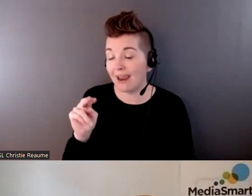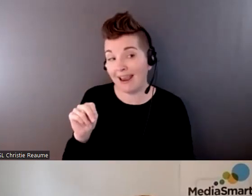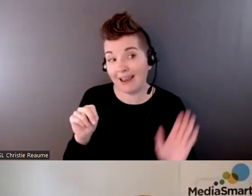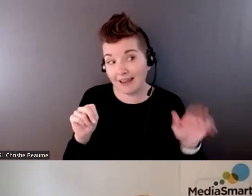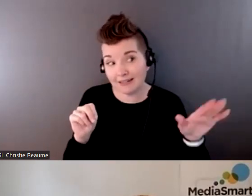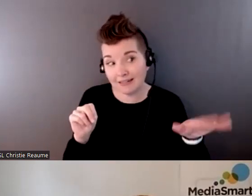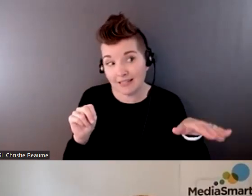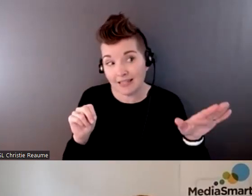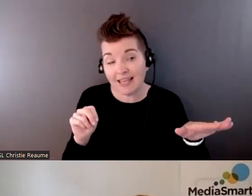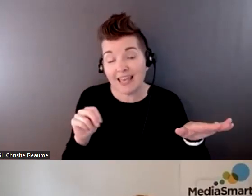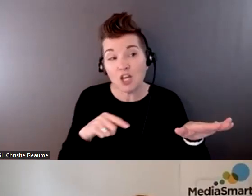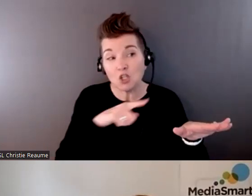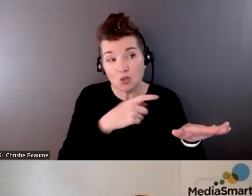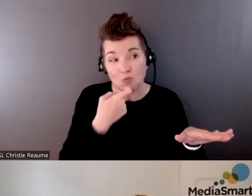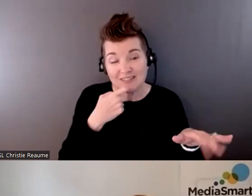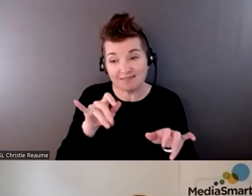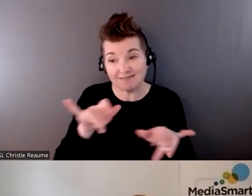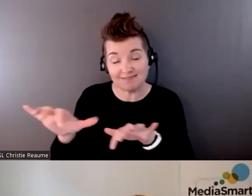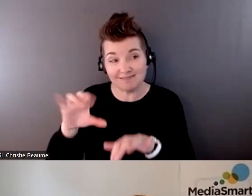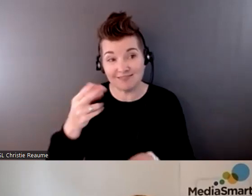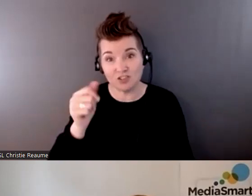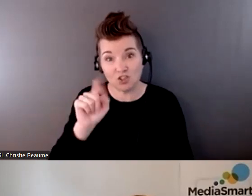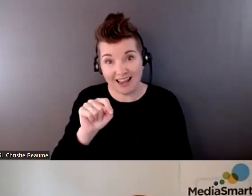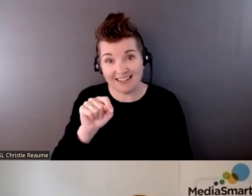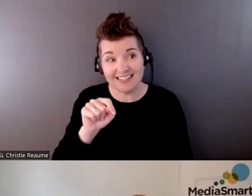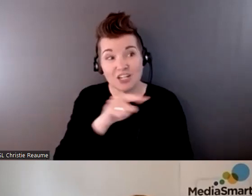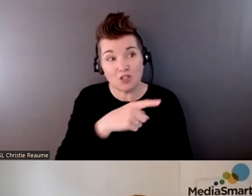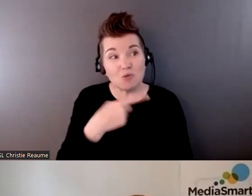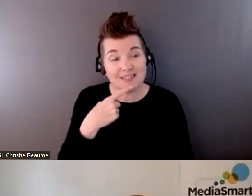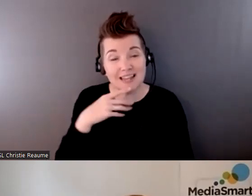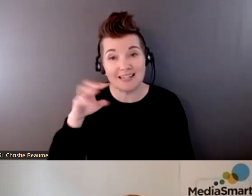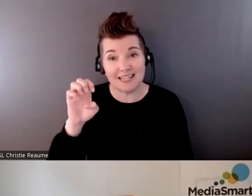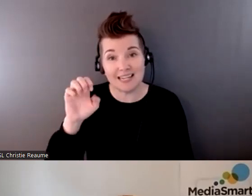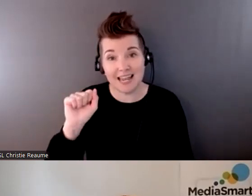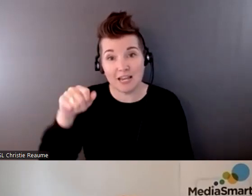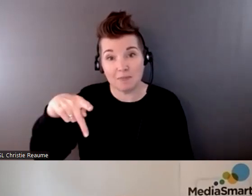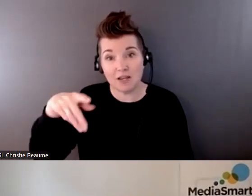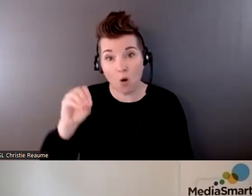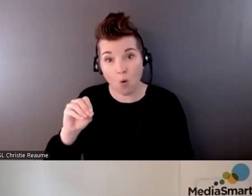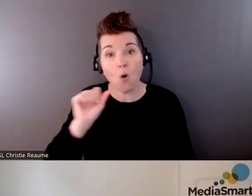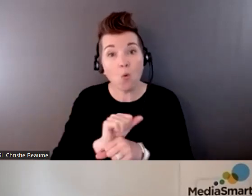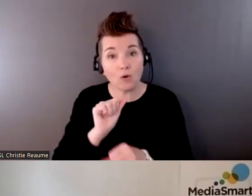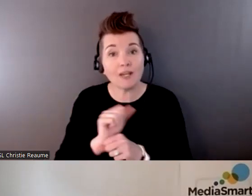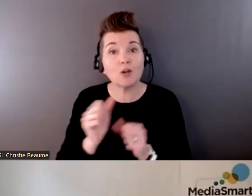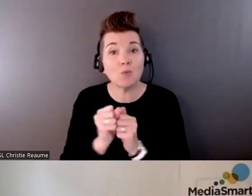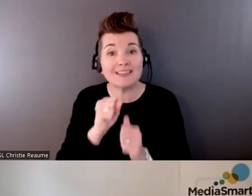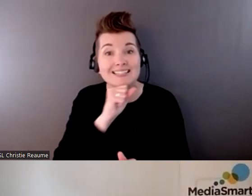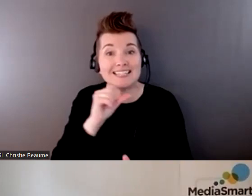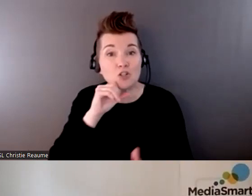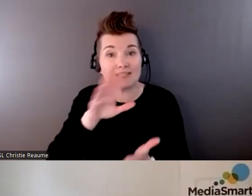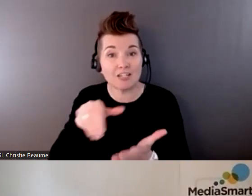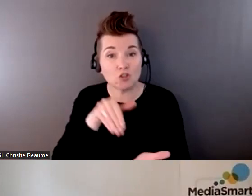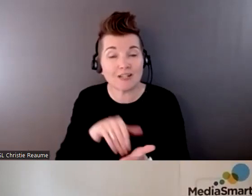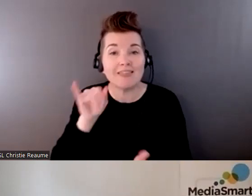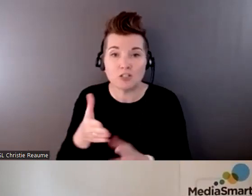somebody in the chat box about the fact that eapo is working with uh senior centers Without Walls which is phone based